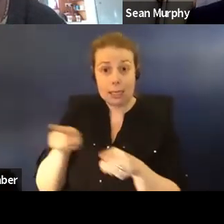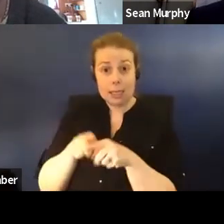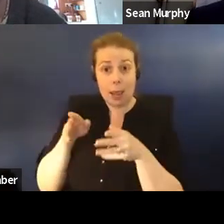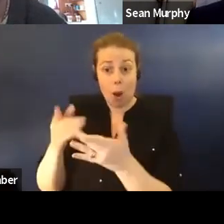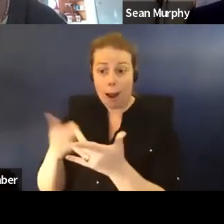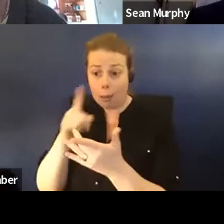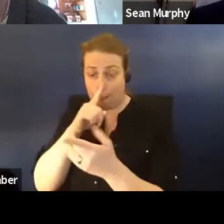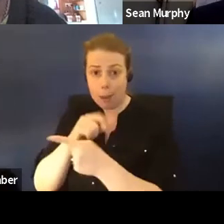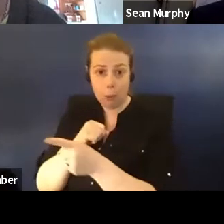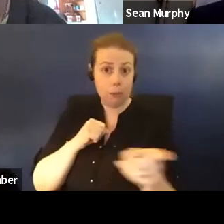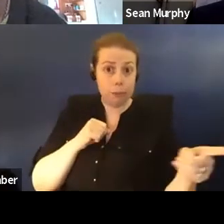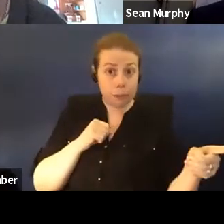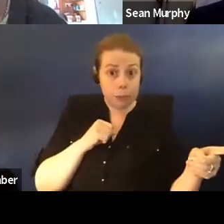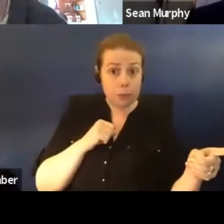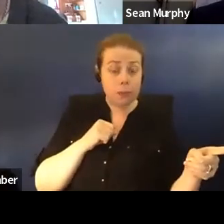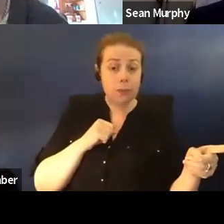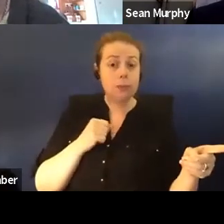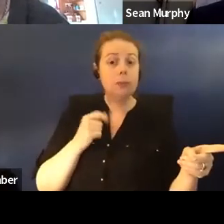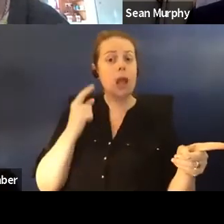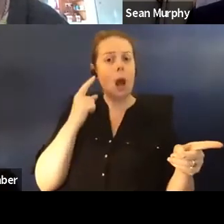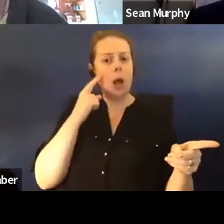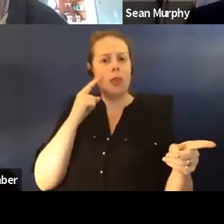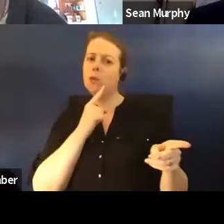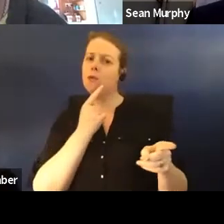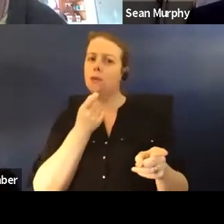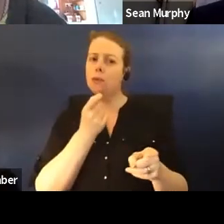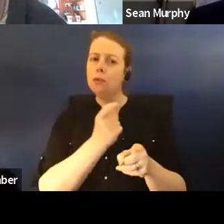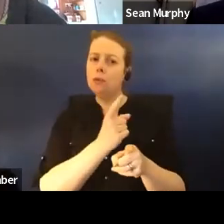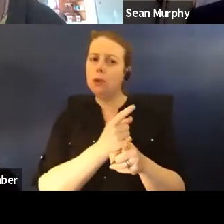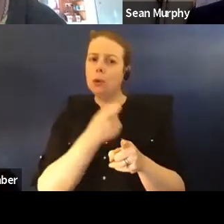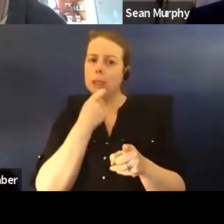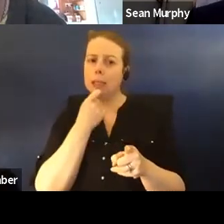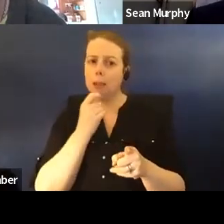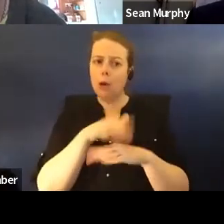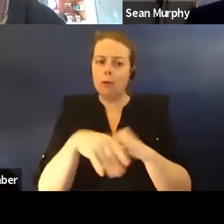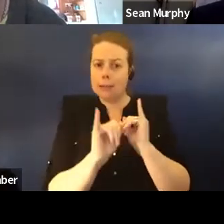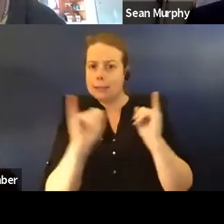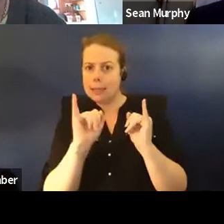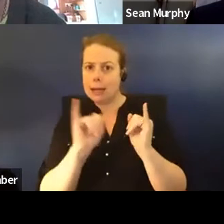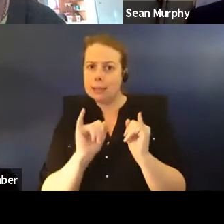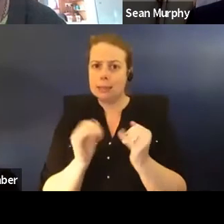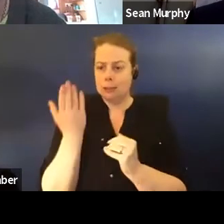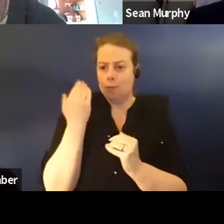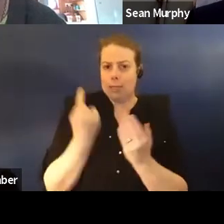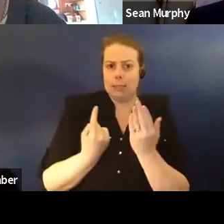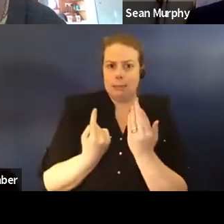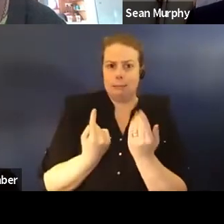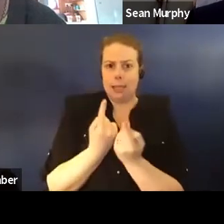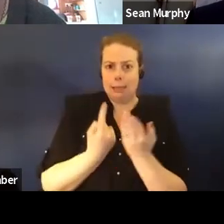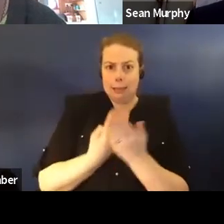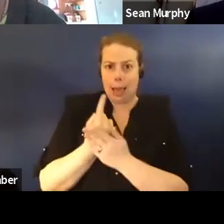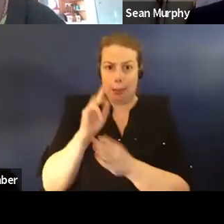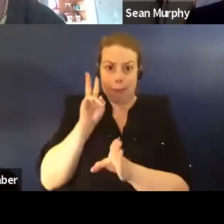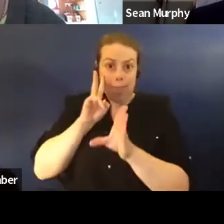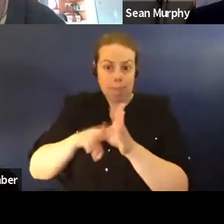keys in relation to some of the things that you've touched upon, and like all the disasters and all the things that we have occurred in the last